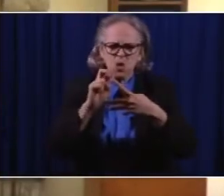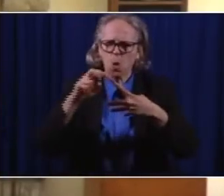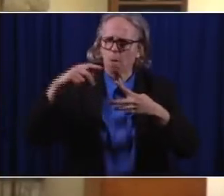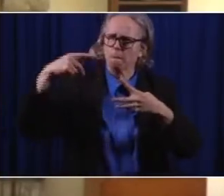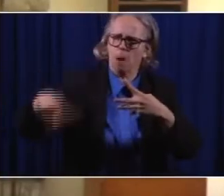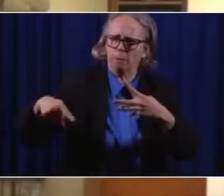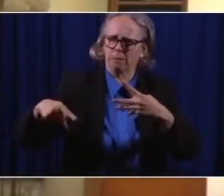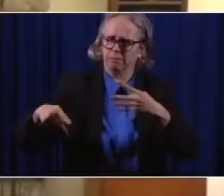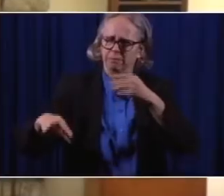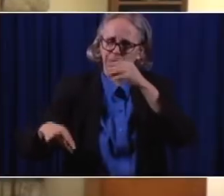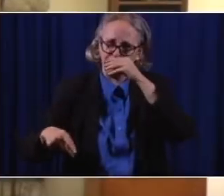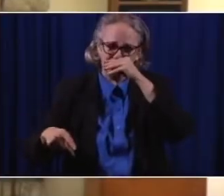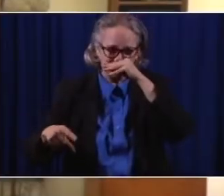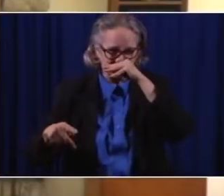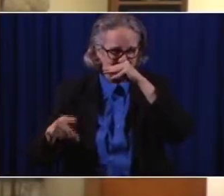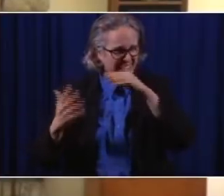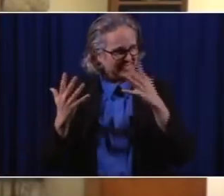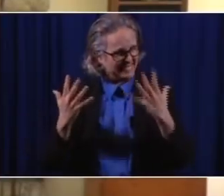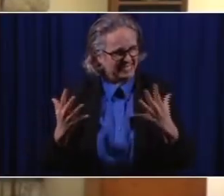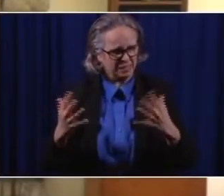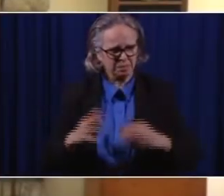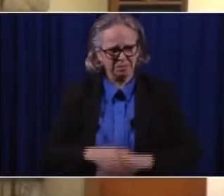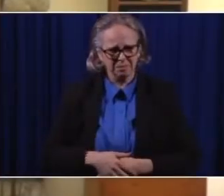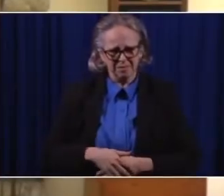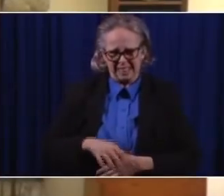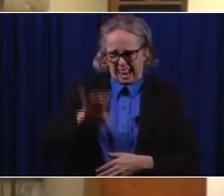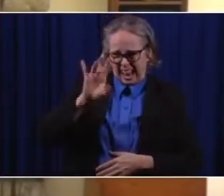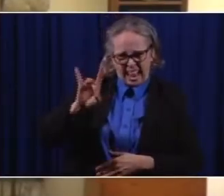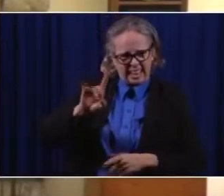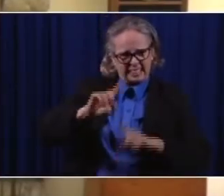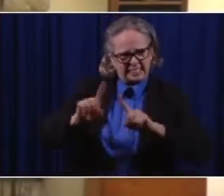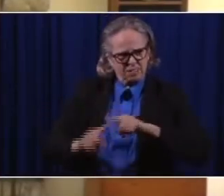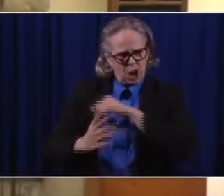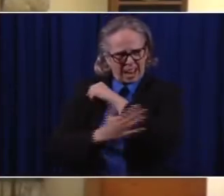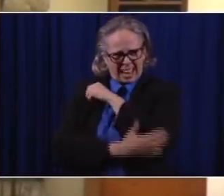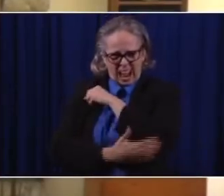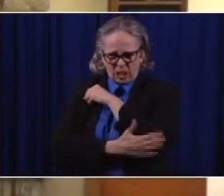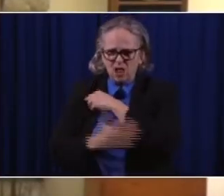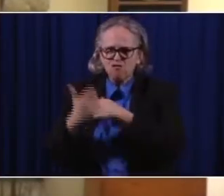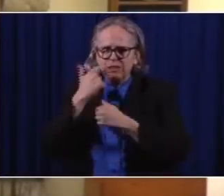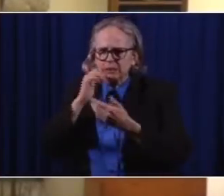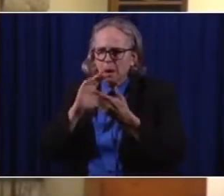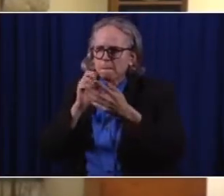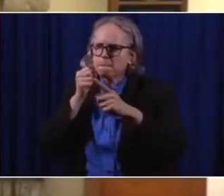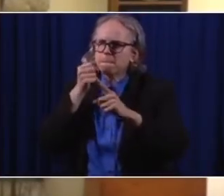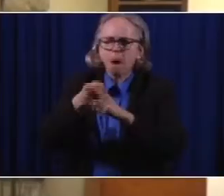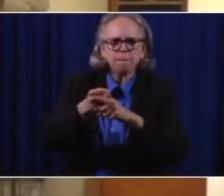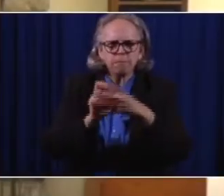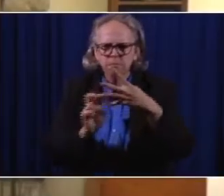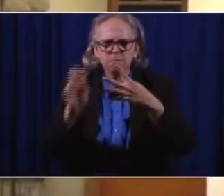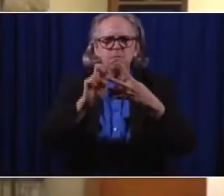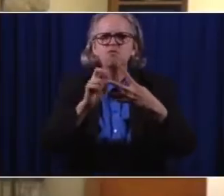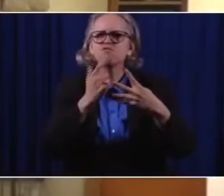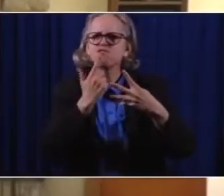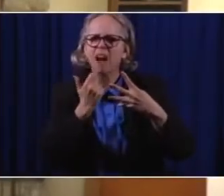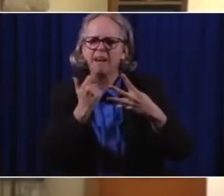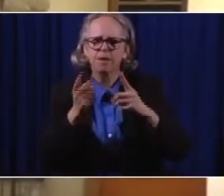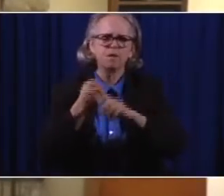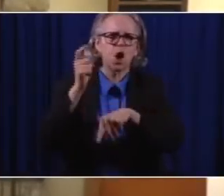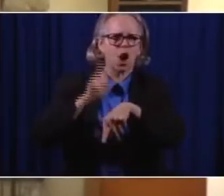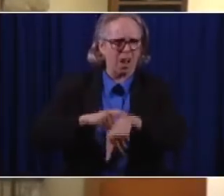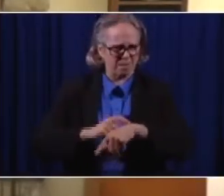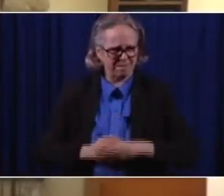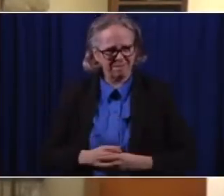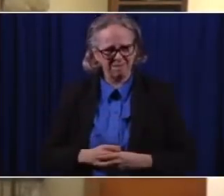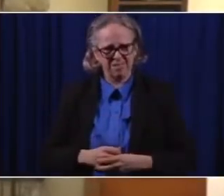and Wood. 8 of those counties are red for the first time. In Franklin County and Tuscarawas County, 6 of the 7